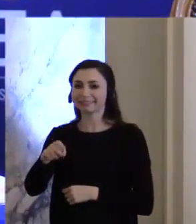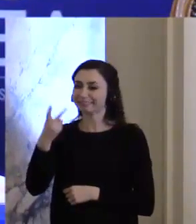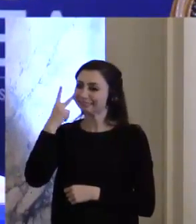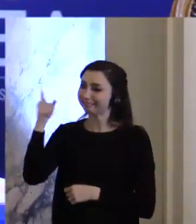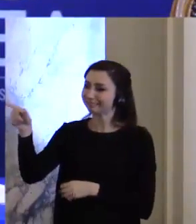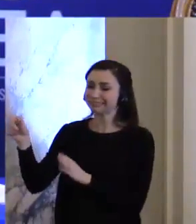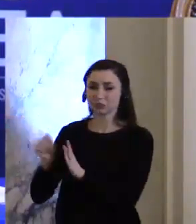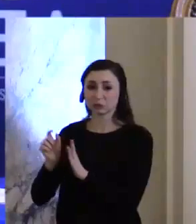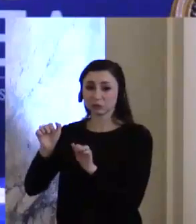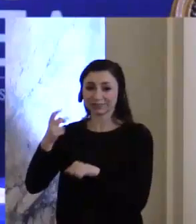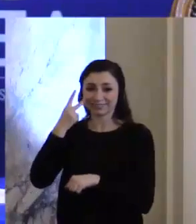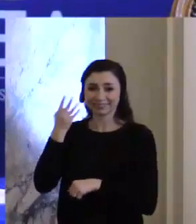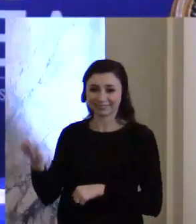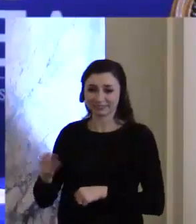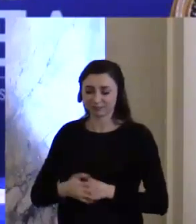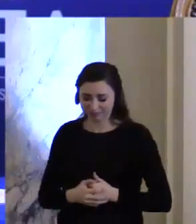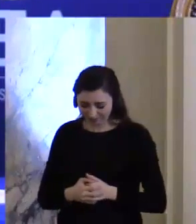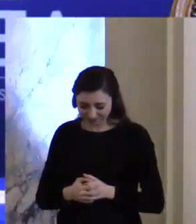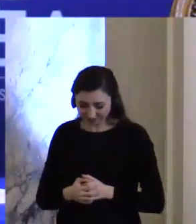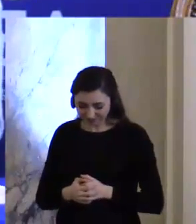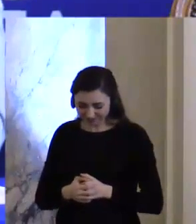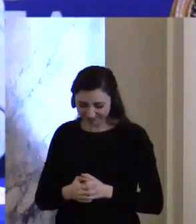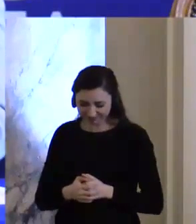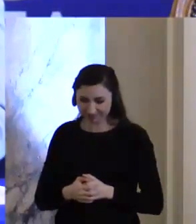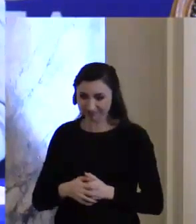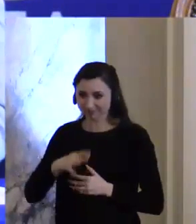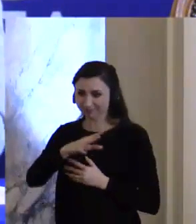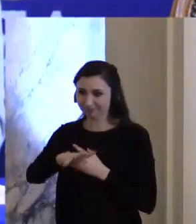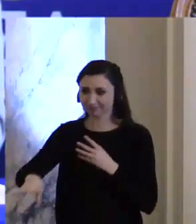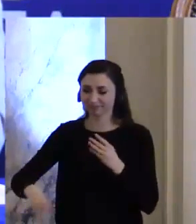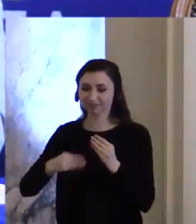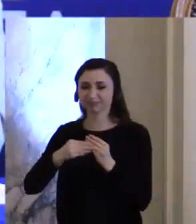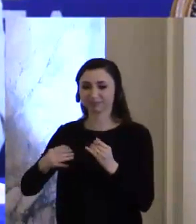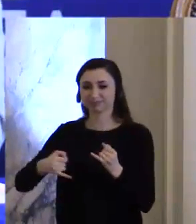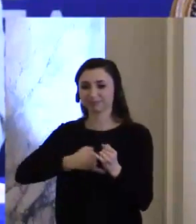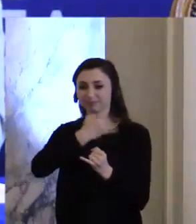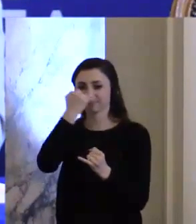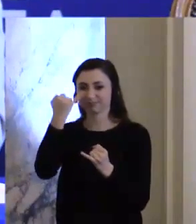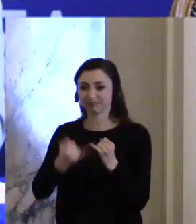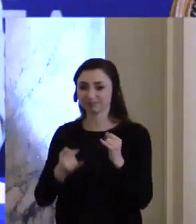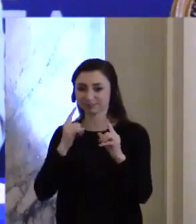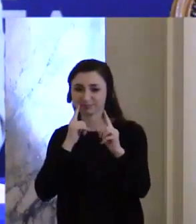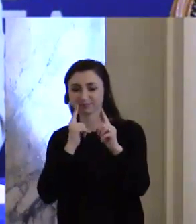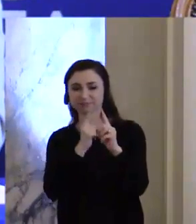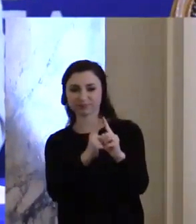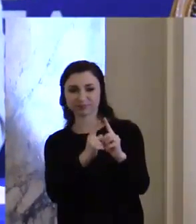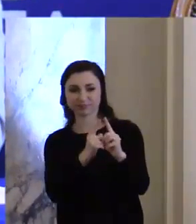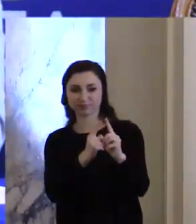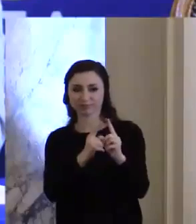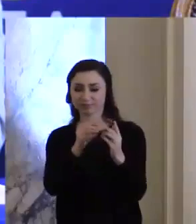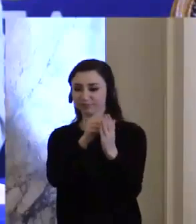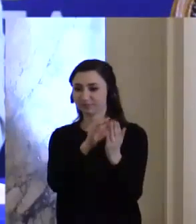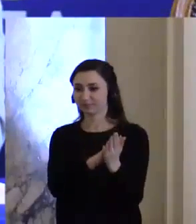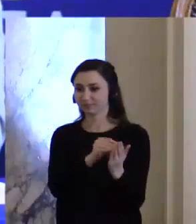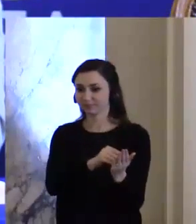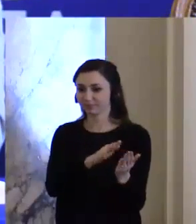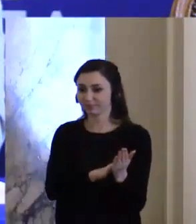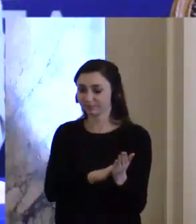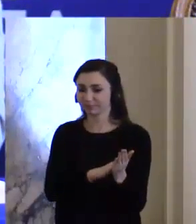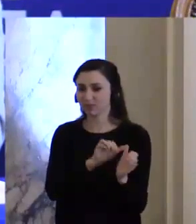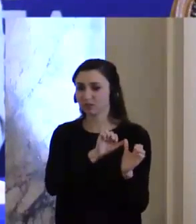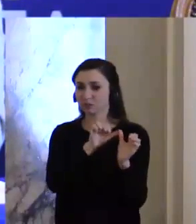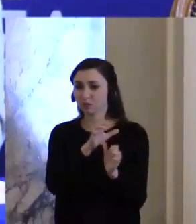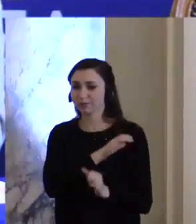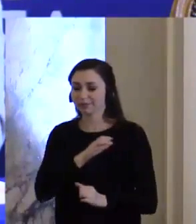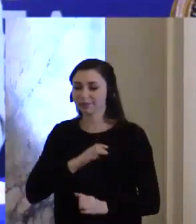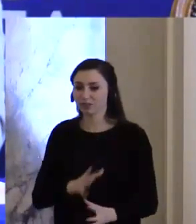headlines. In addition, we are finalizing an initiative wherein the records of the Permanent Council meetings will